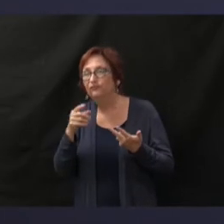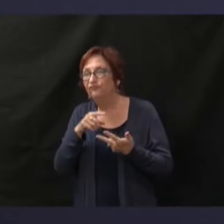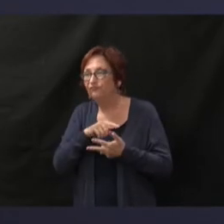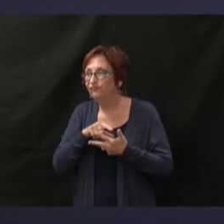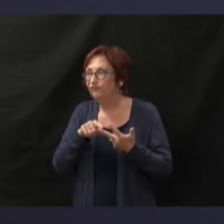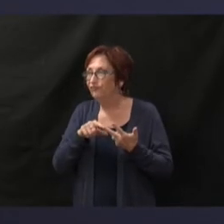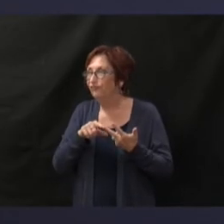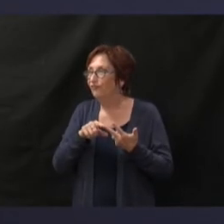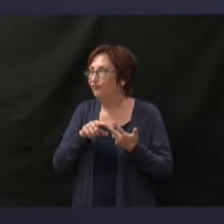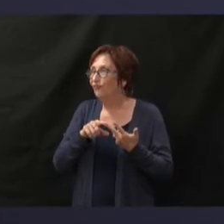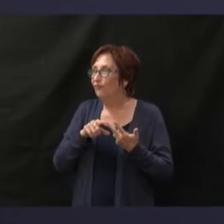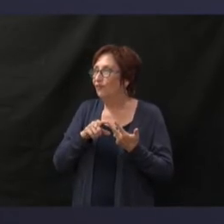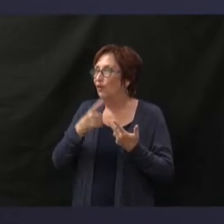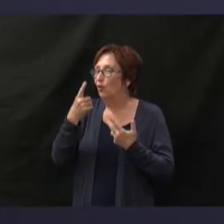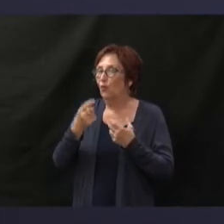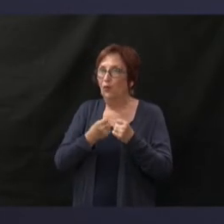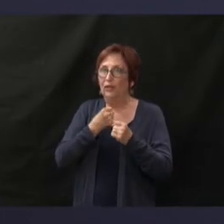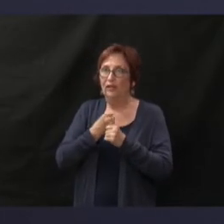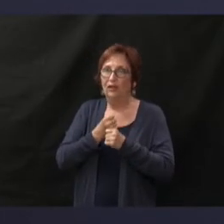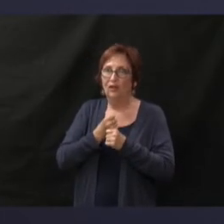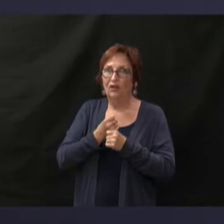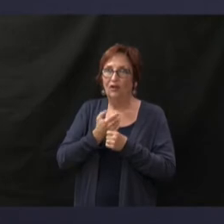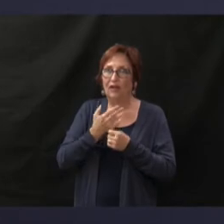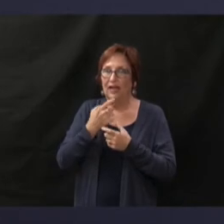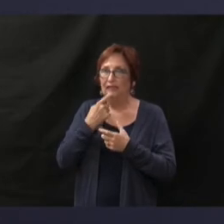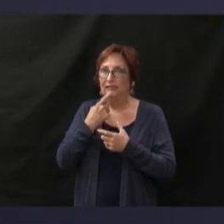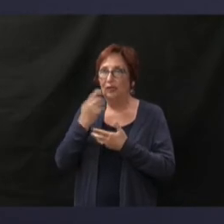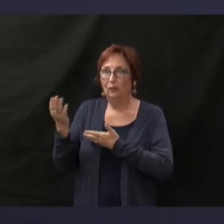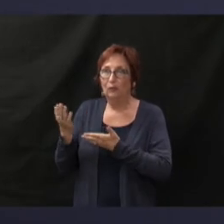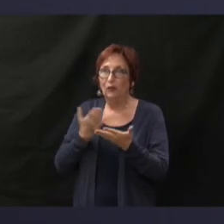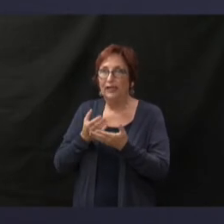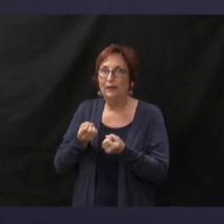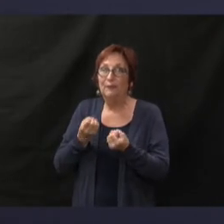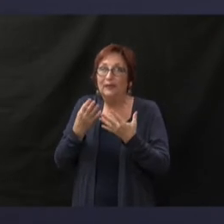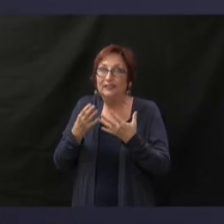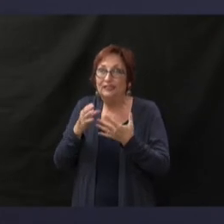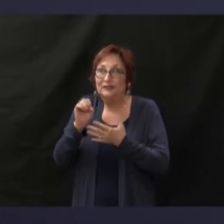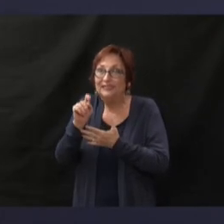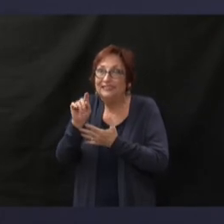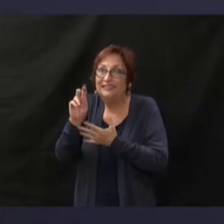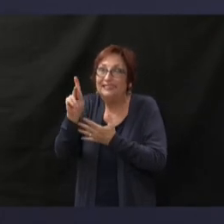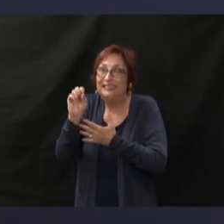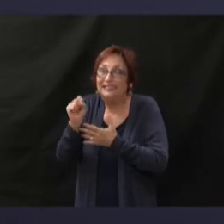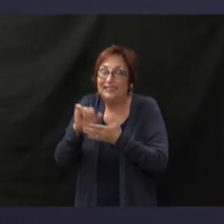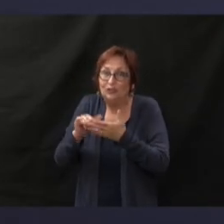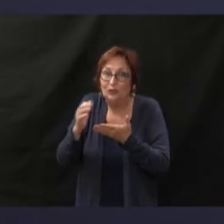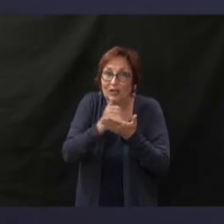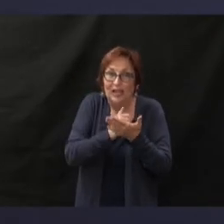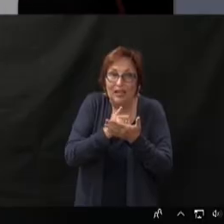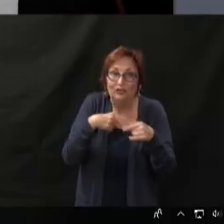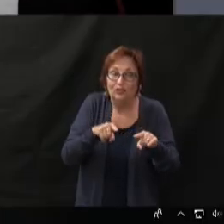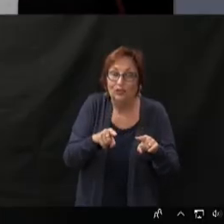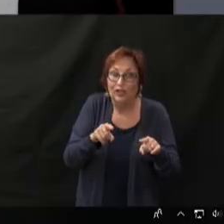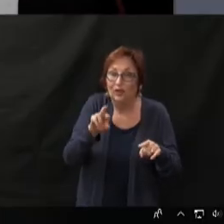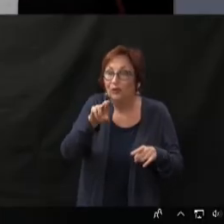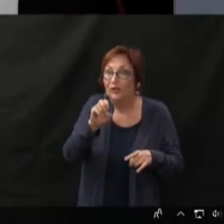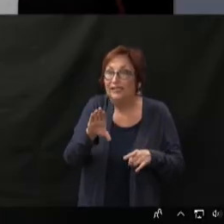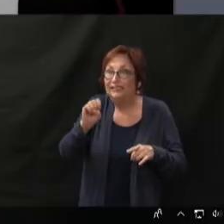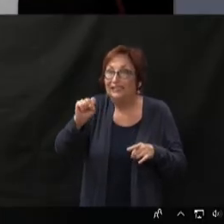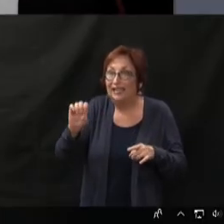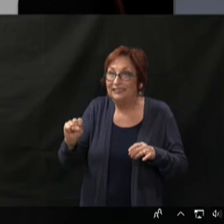year before I let them come in and say, bring in a bunch of little sticks from recess, which always things happen.